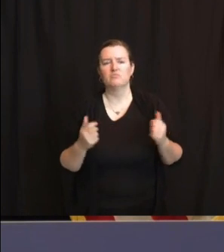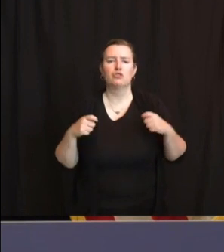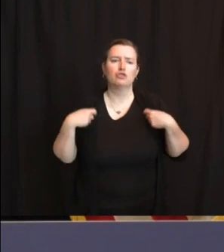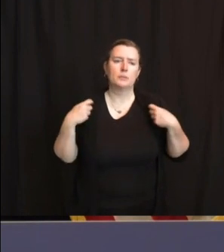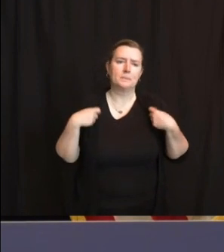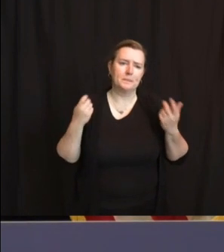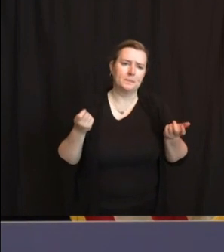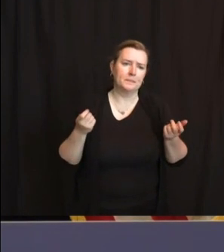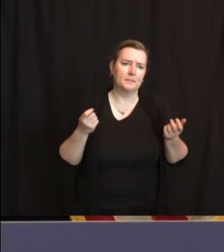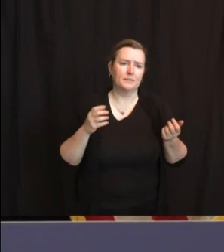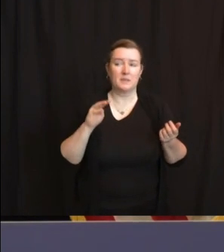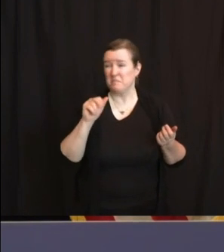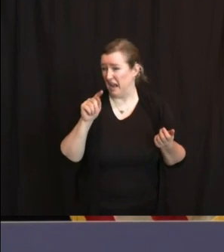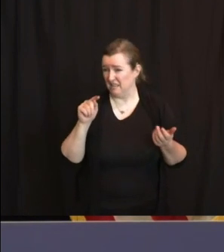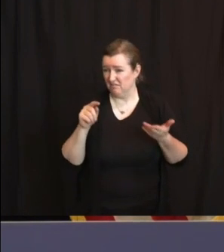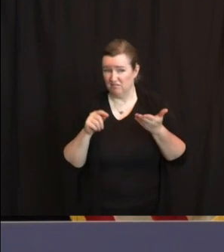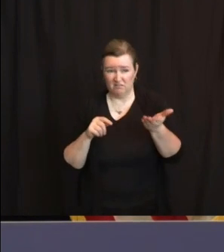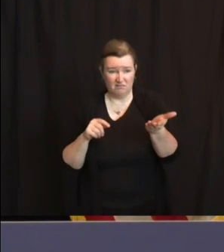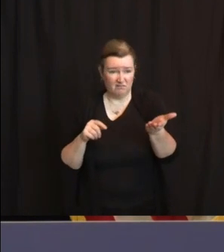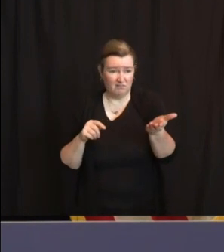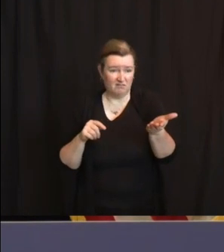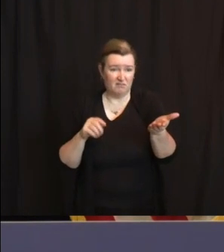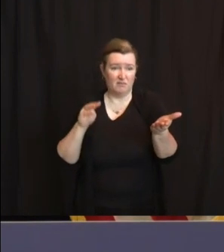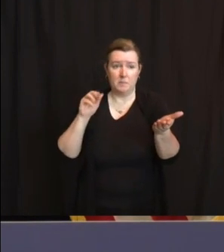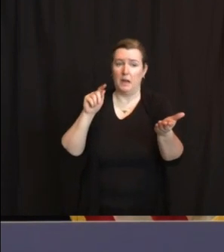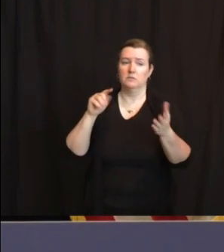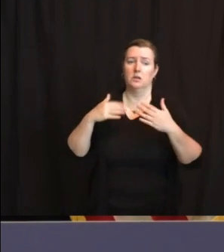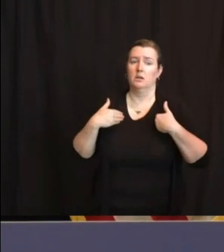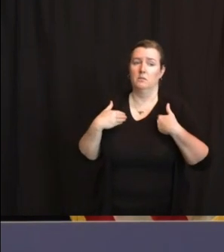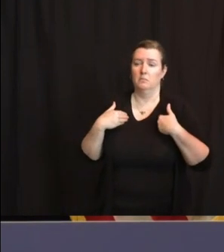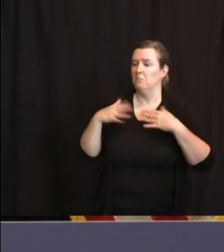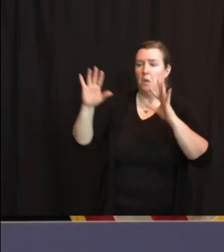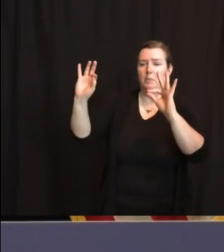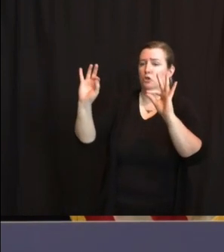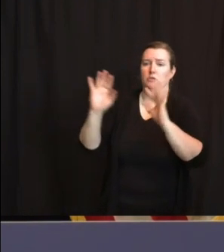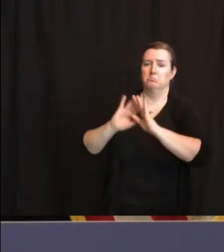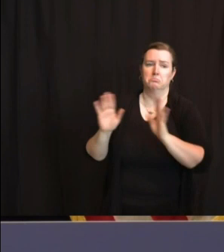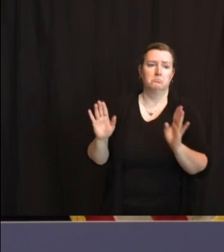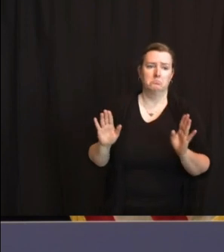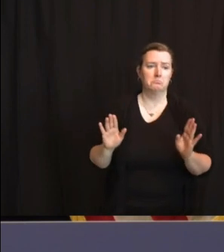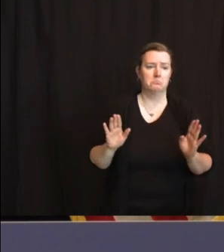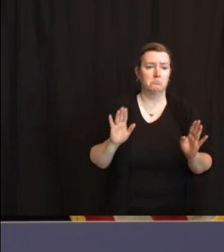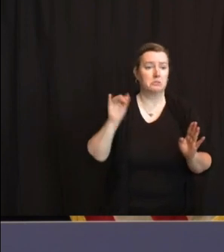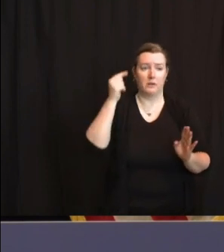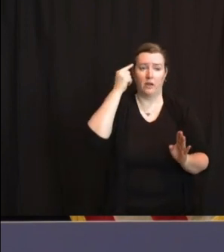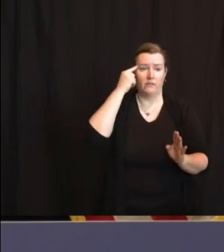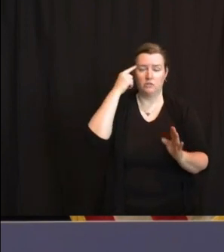I think I'm good. I think the governor addressed it, and Colonel, if you have anything you want to add.